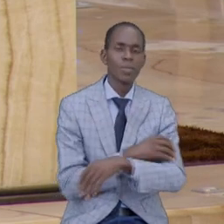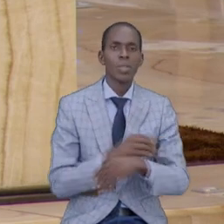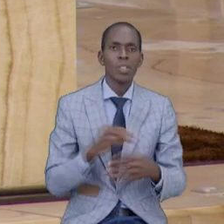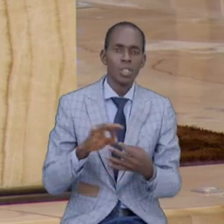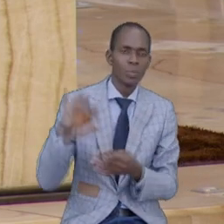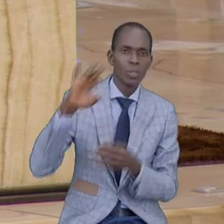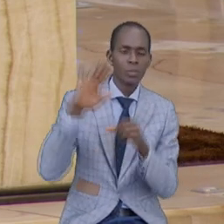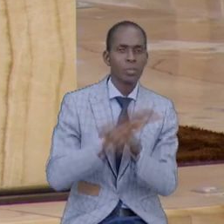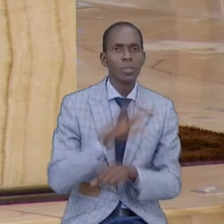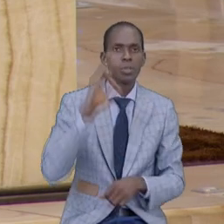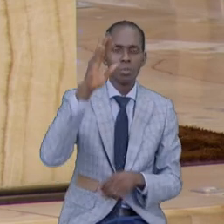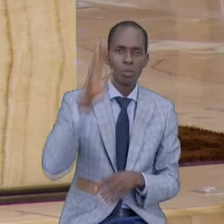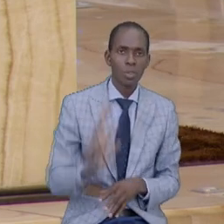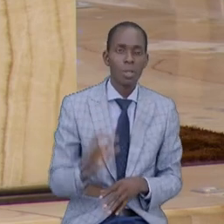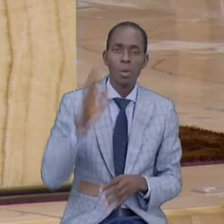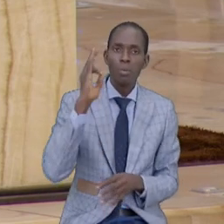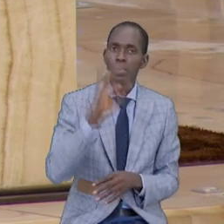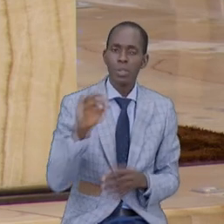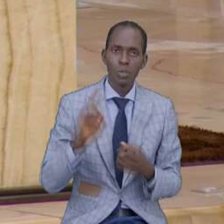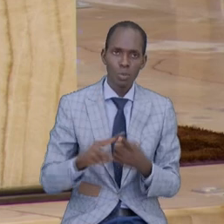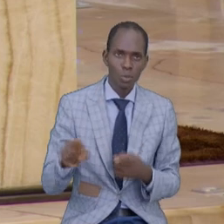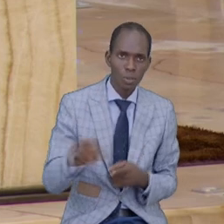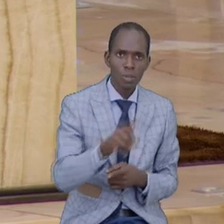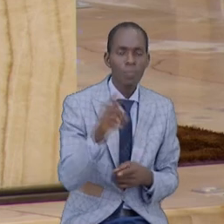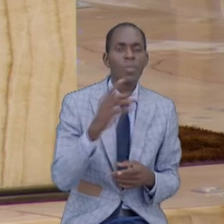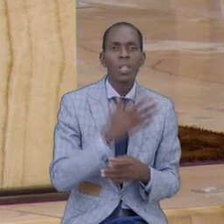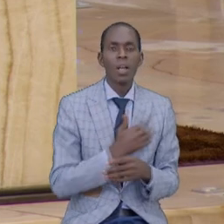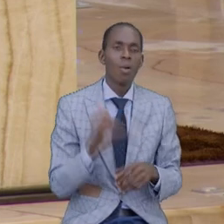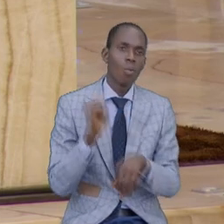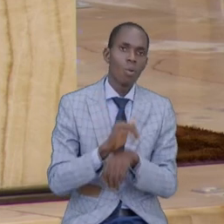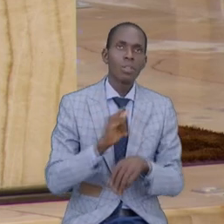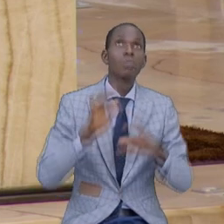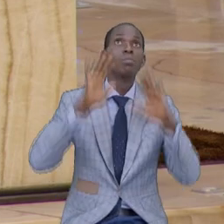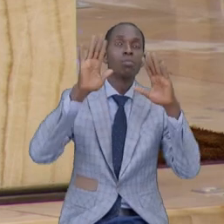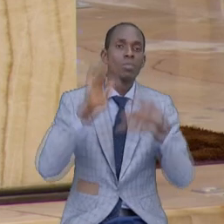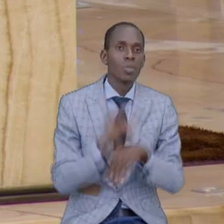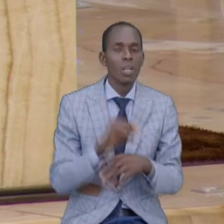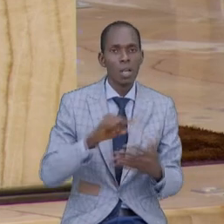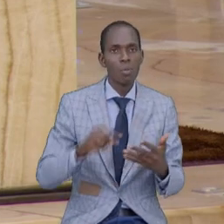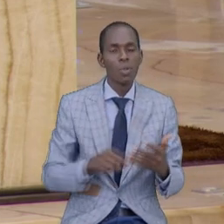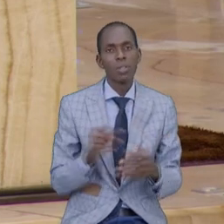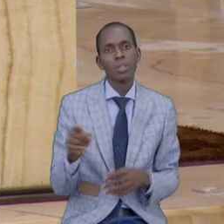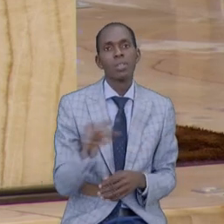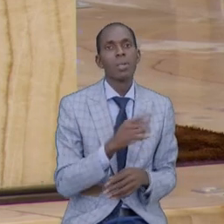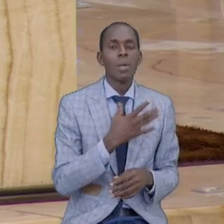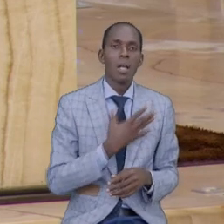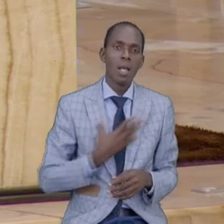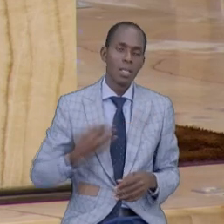ministers, ministering to them and working miracles among them. And